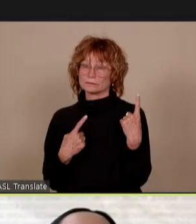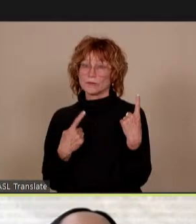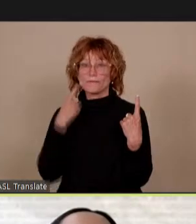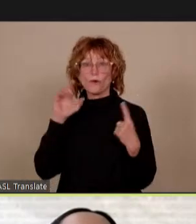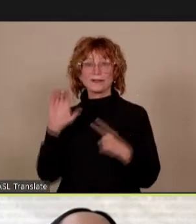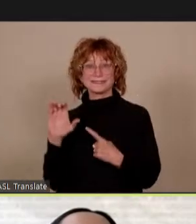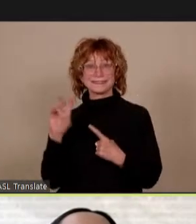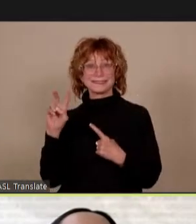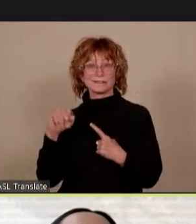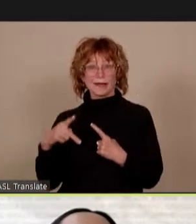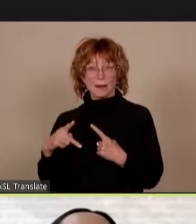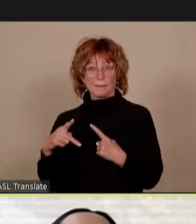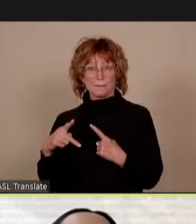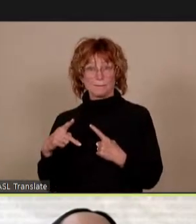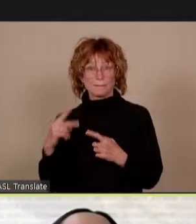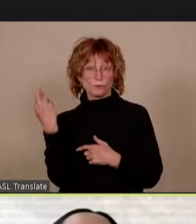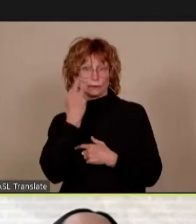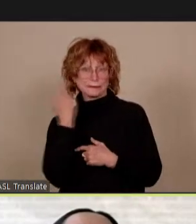purposes.